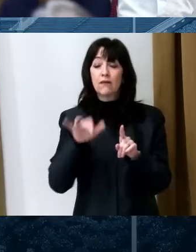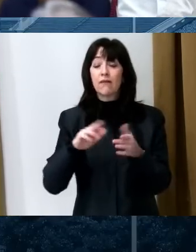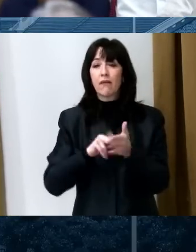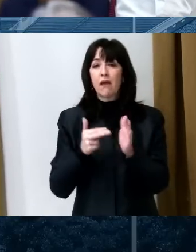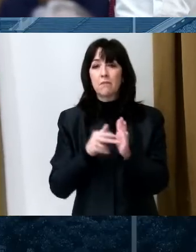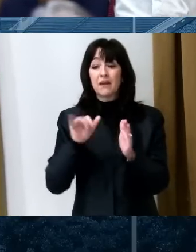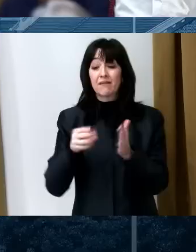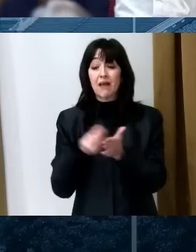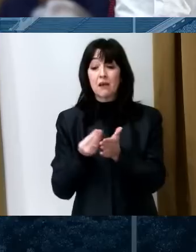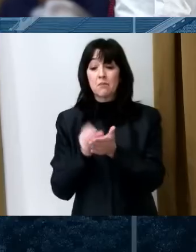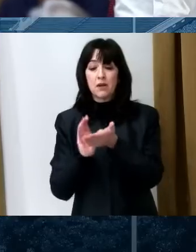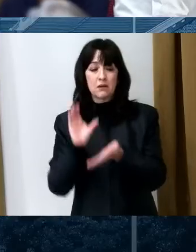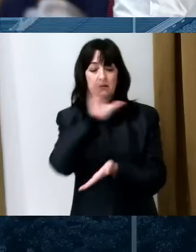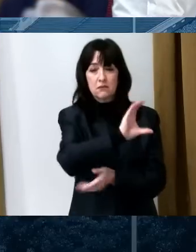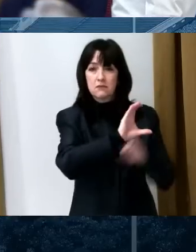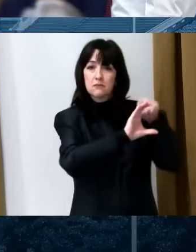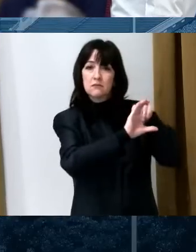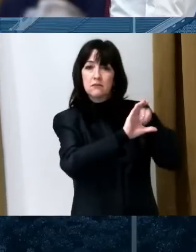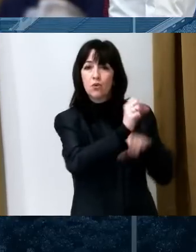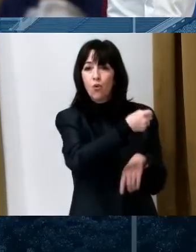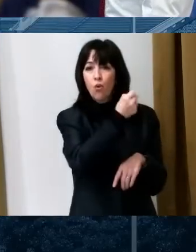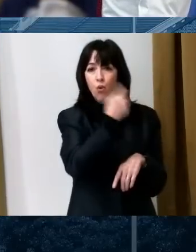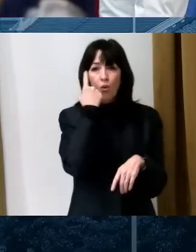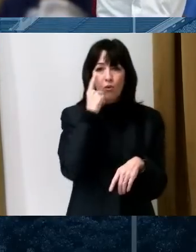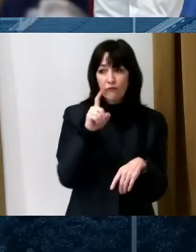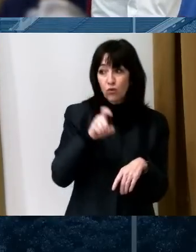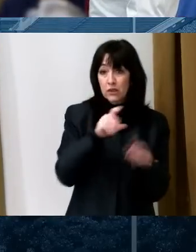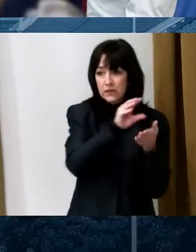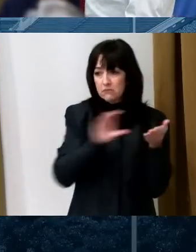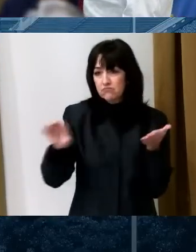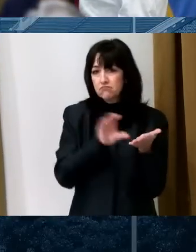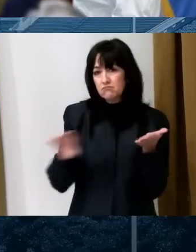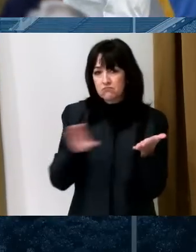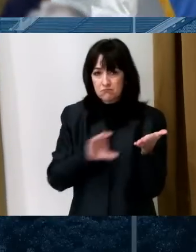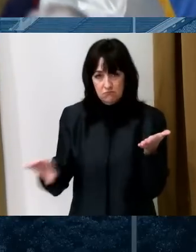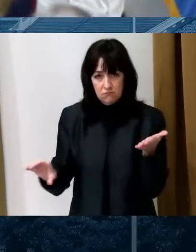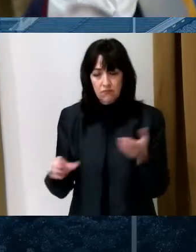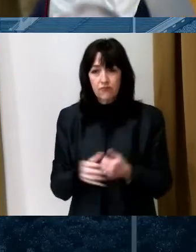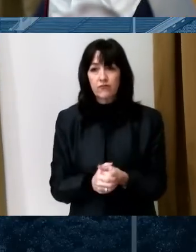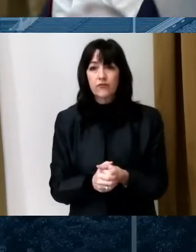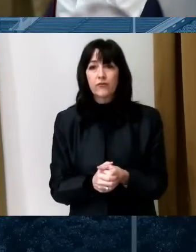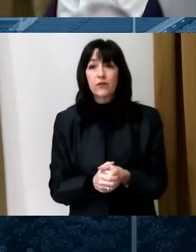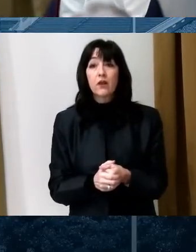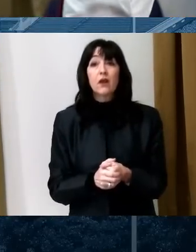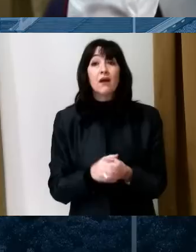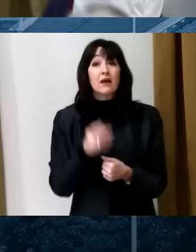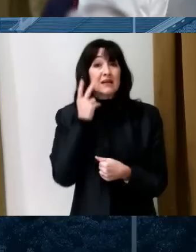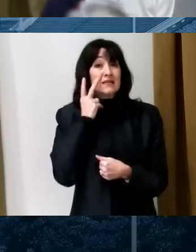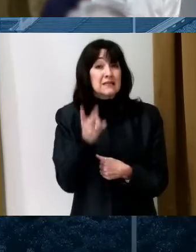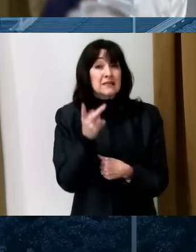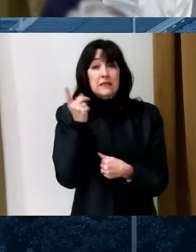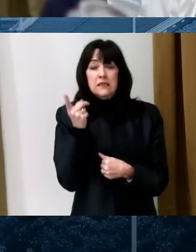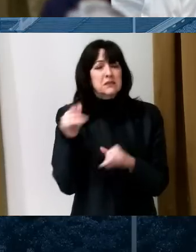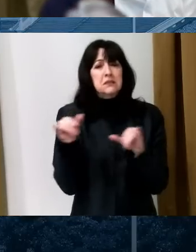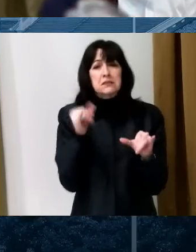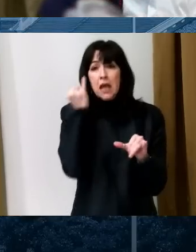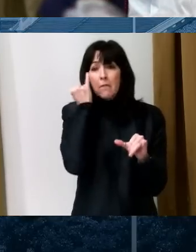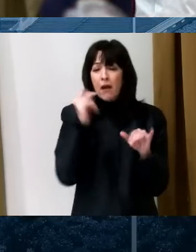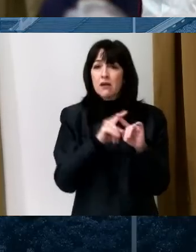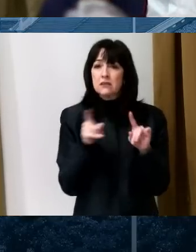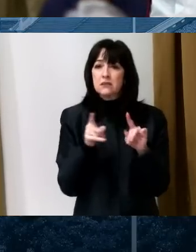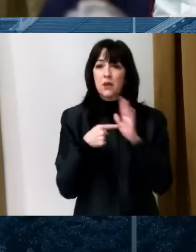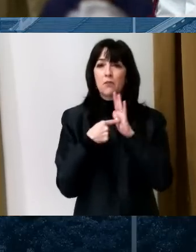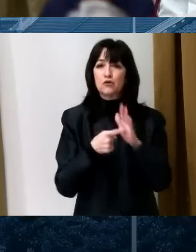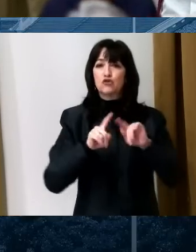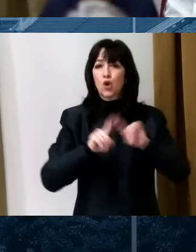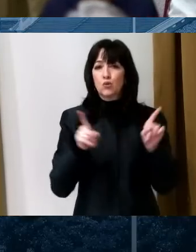Budget Stability Act of $421 million. This is just a different way of representing what you just saw compared to last year. The